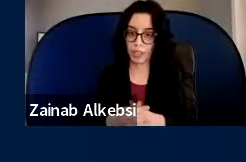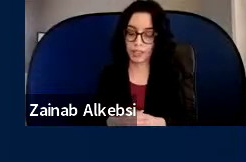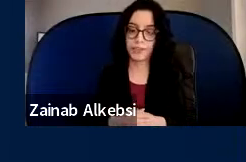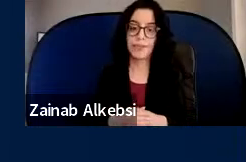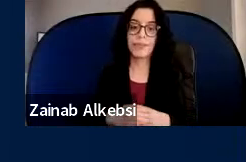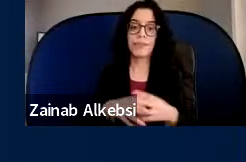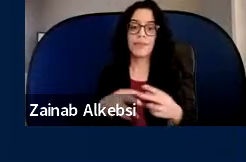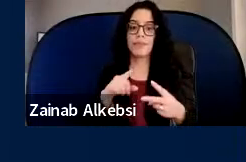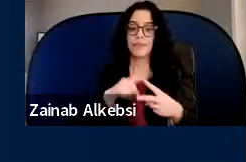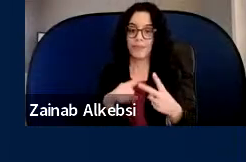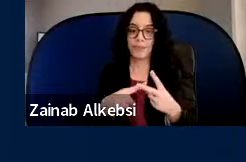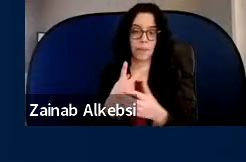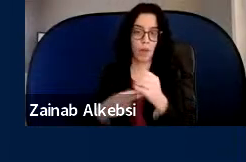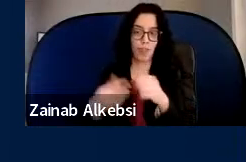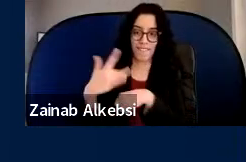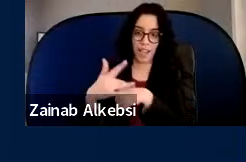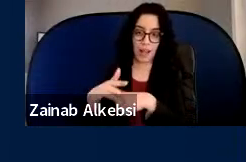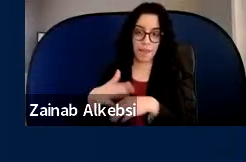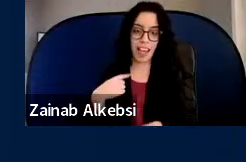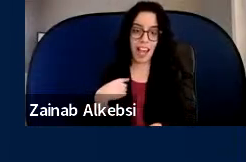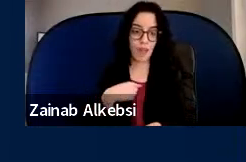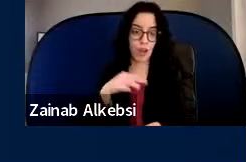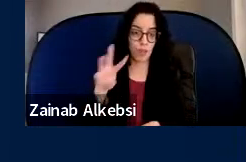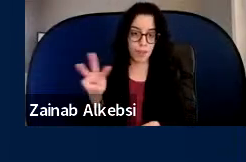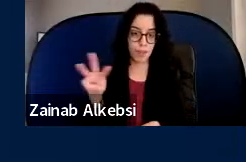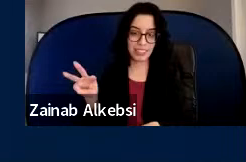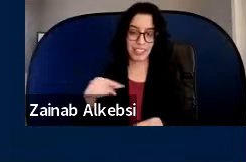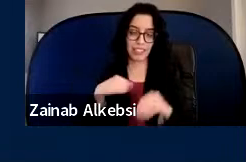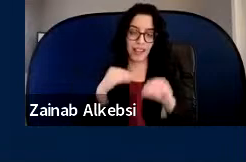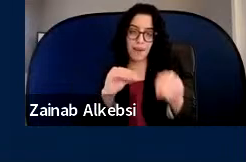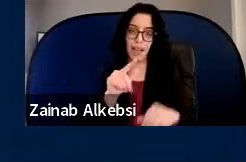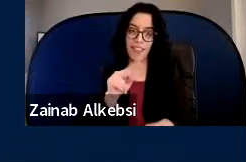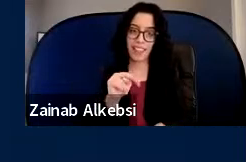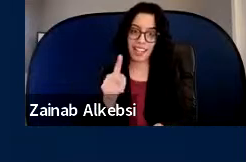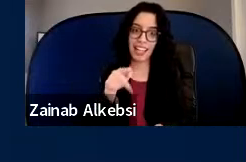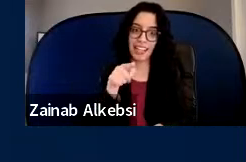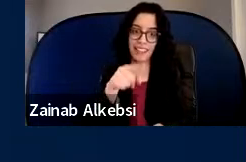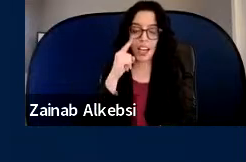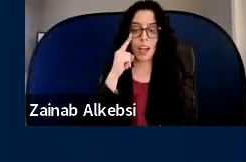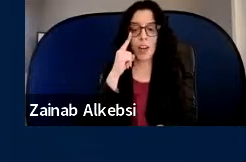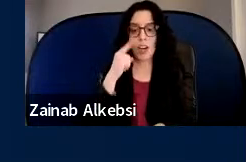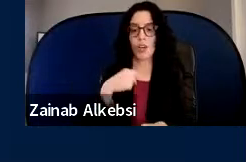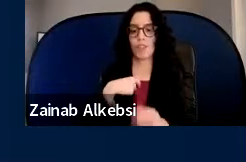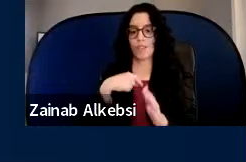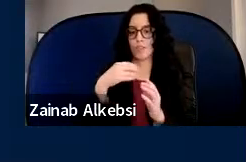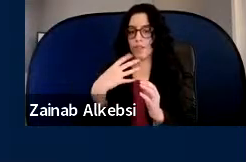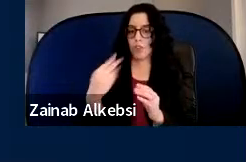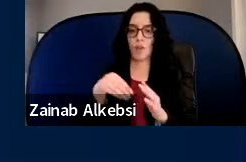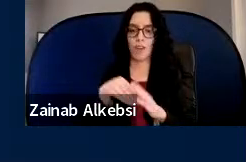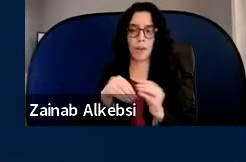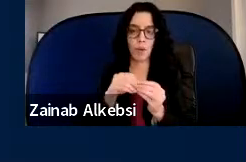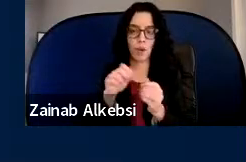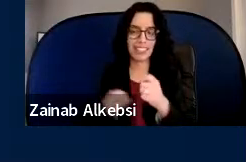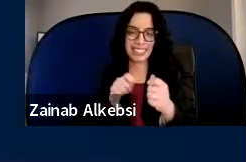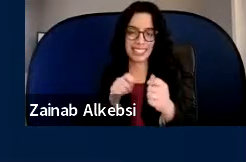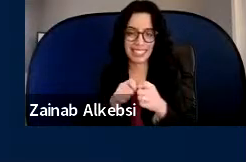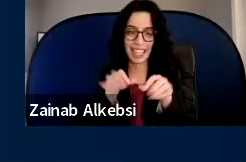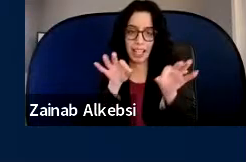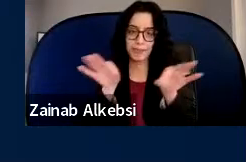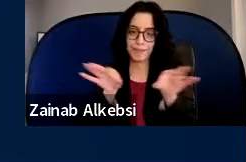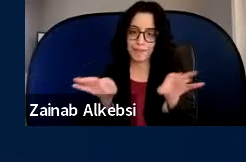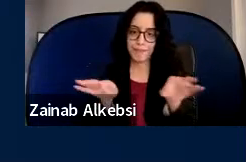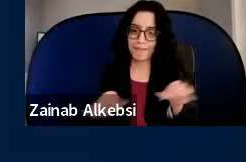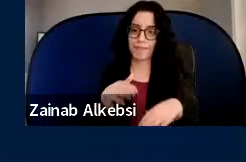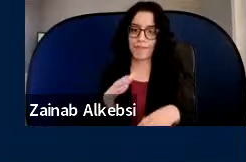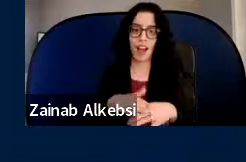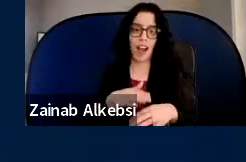a provider version on telehealth access and a consumer version. Both of them are on our website, and the links